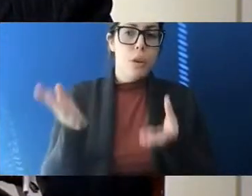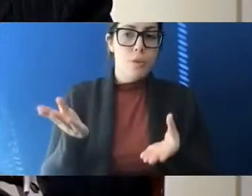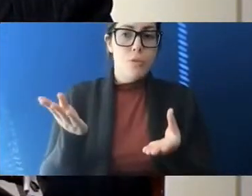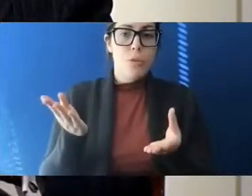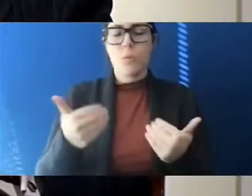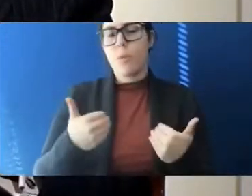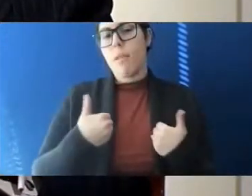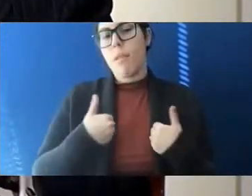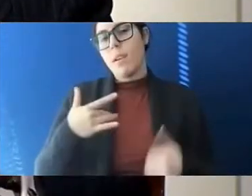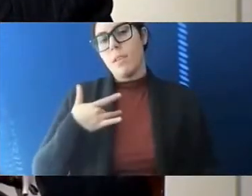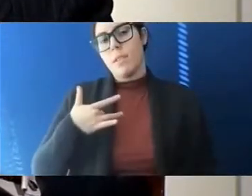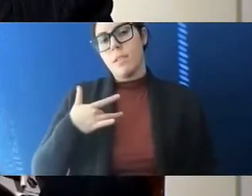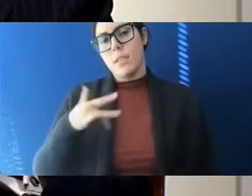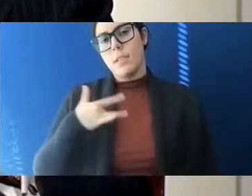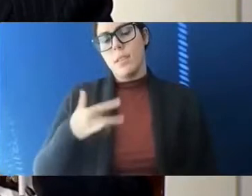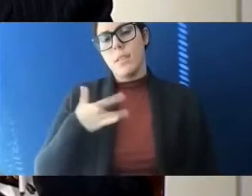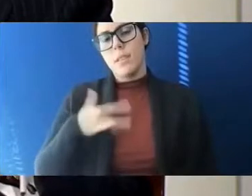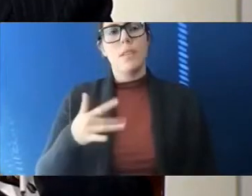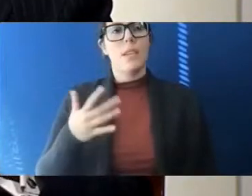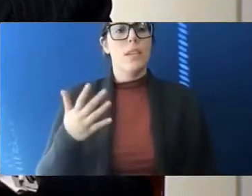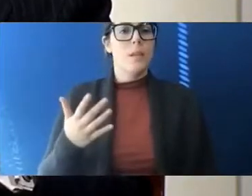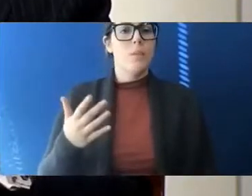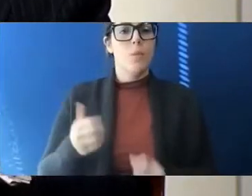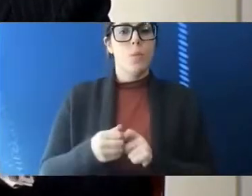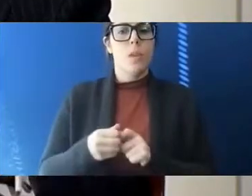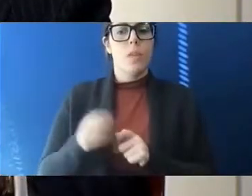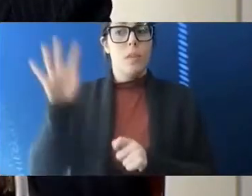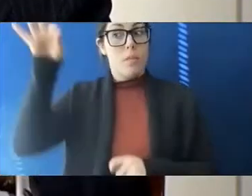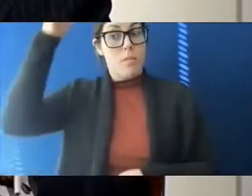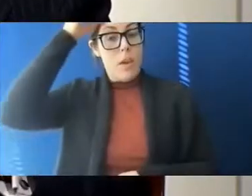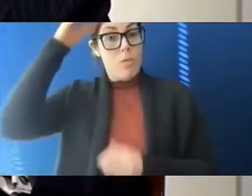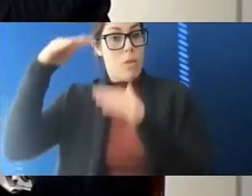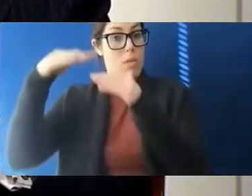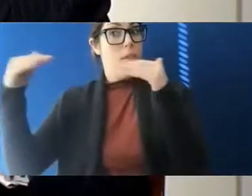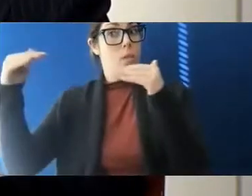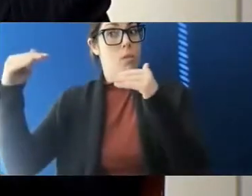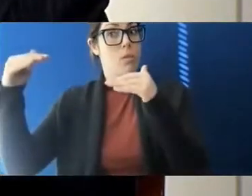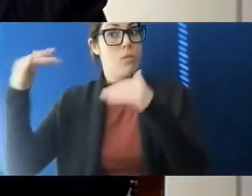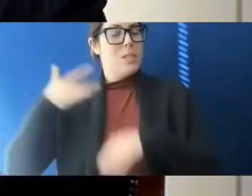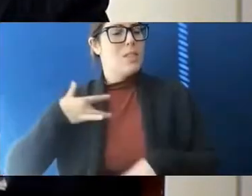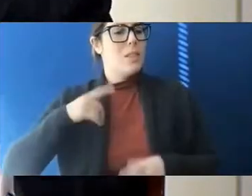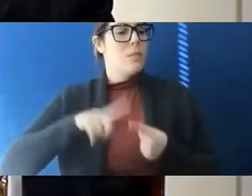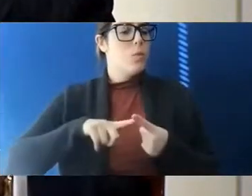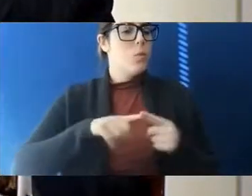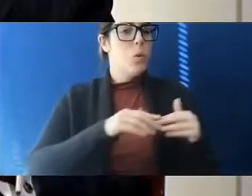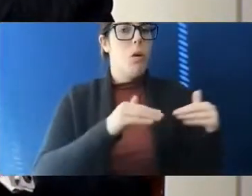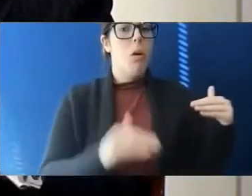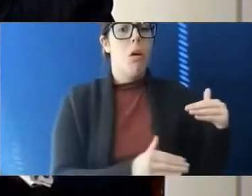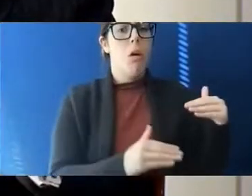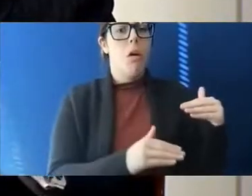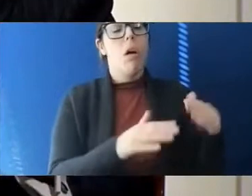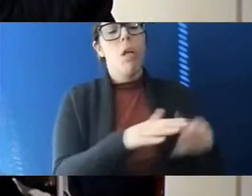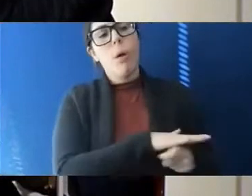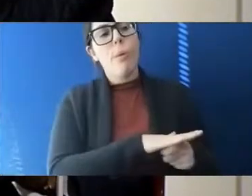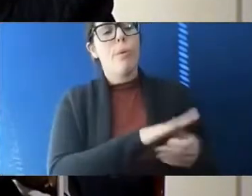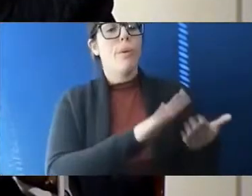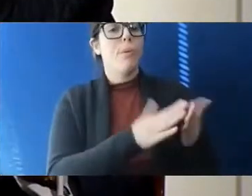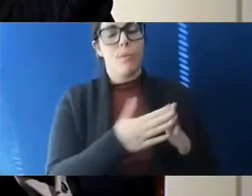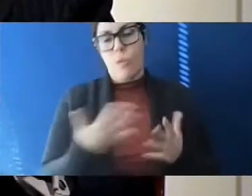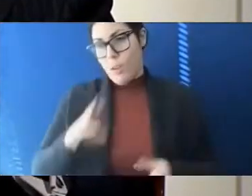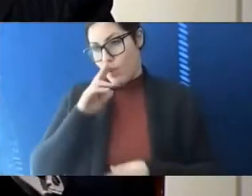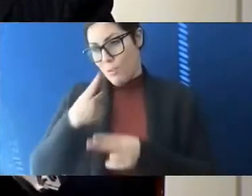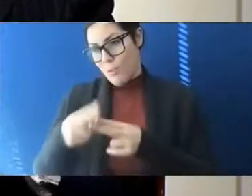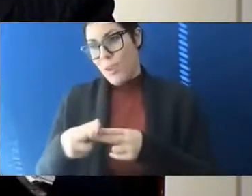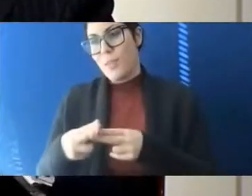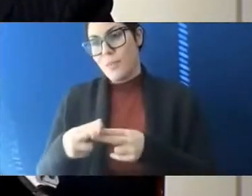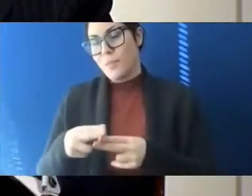a sensitivity that's shared from the federal level to local communities, and I've already acknowledged the mayor